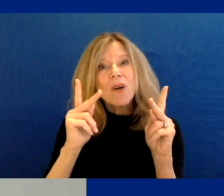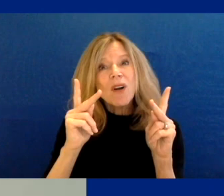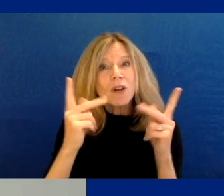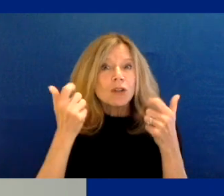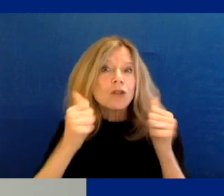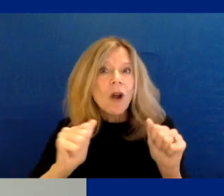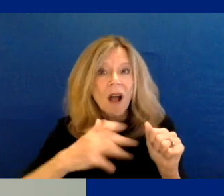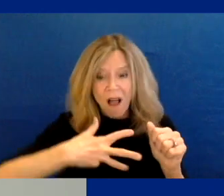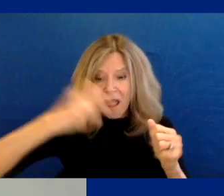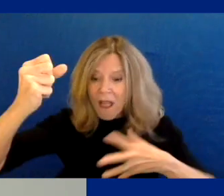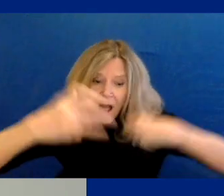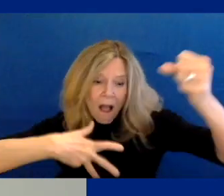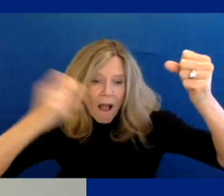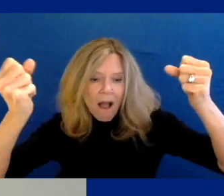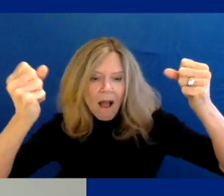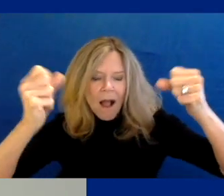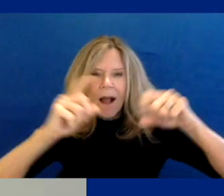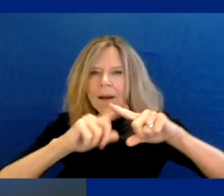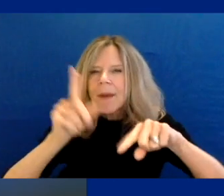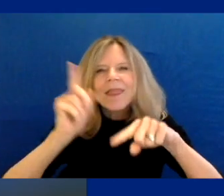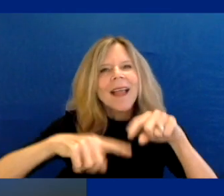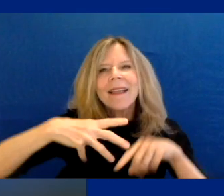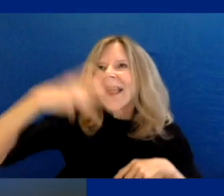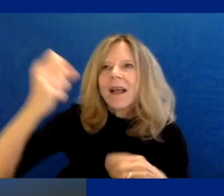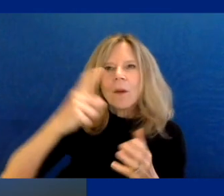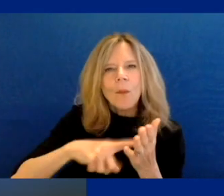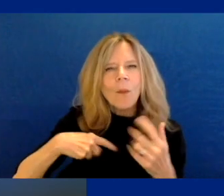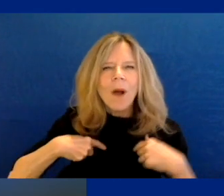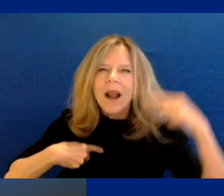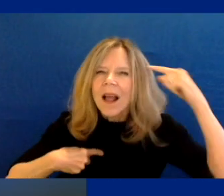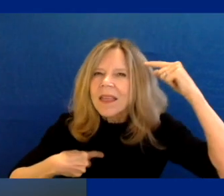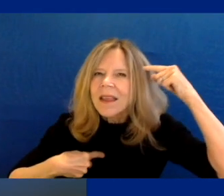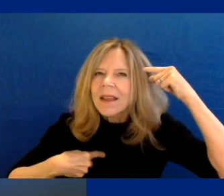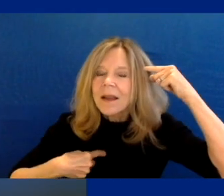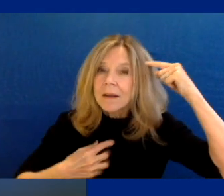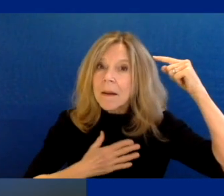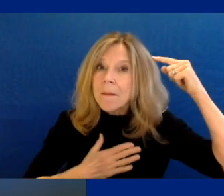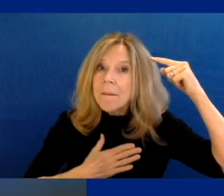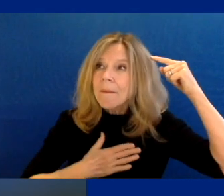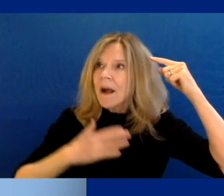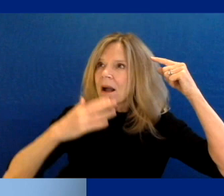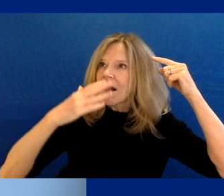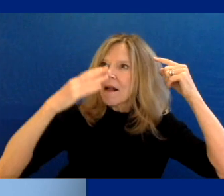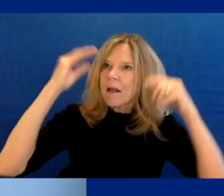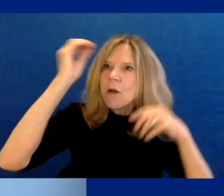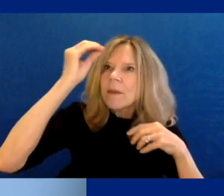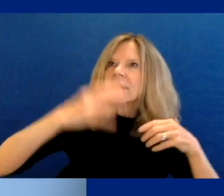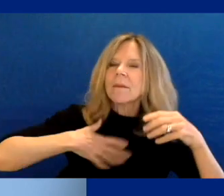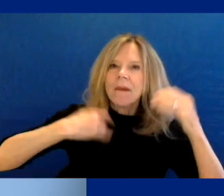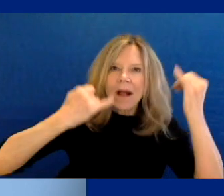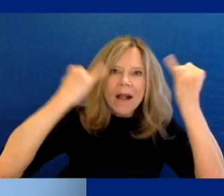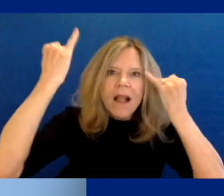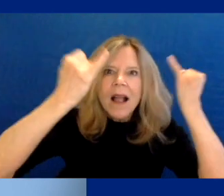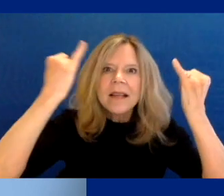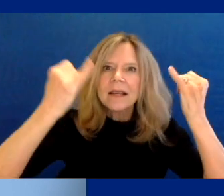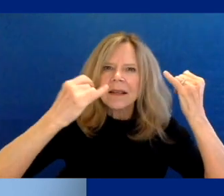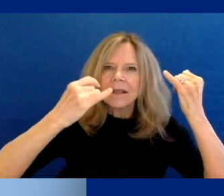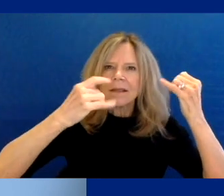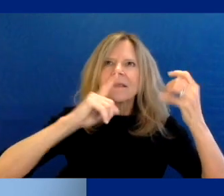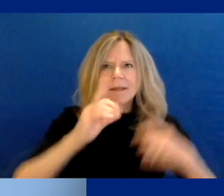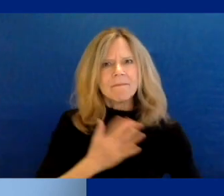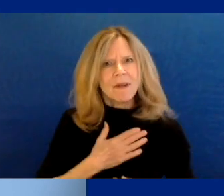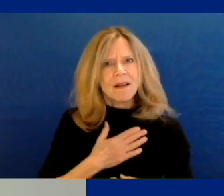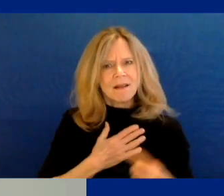take away everything from you, but never what's in your head. And I think I've carried that with me in terms of my opinions,